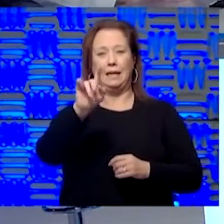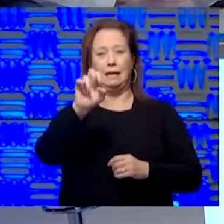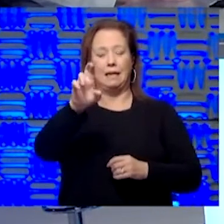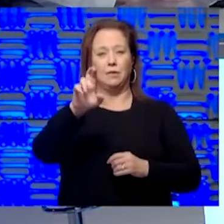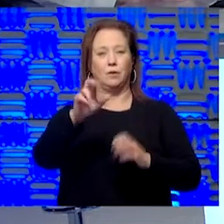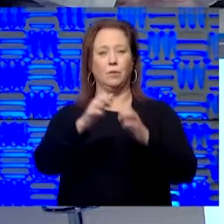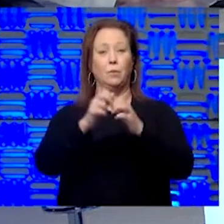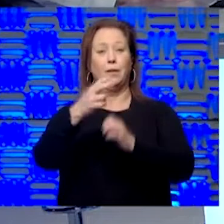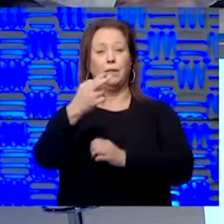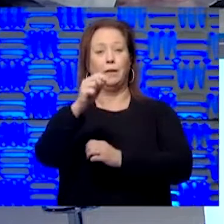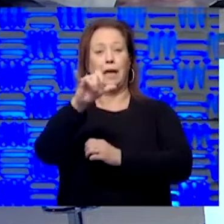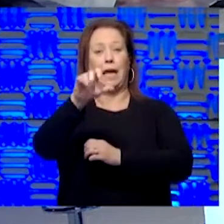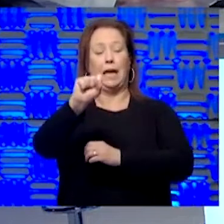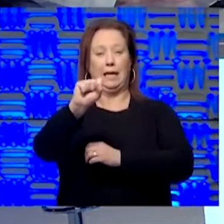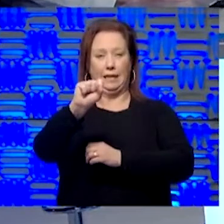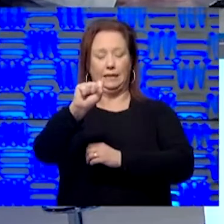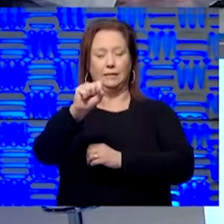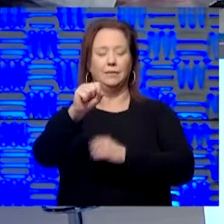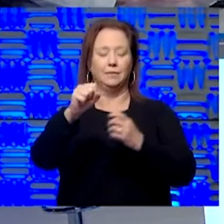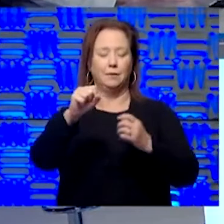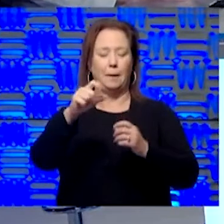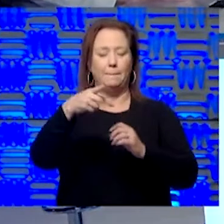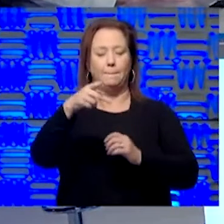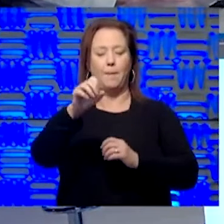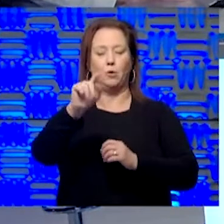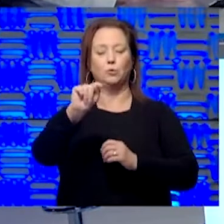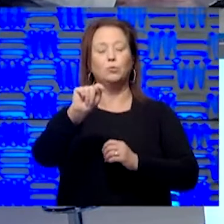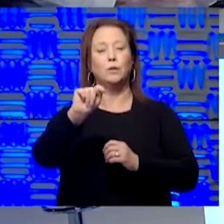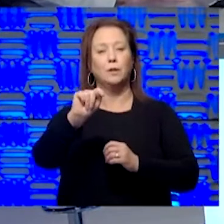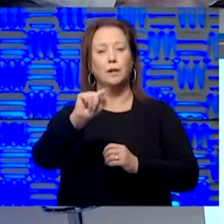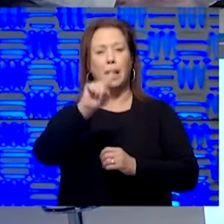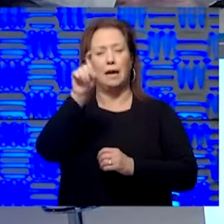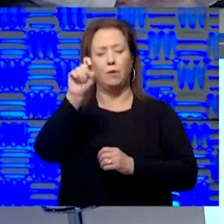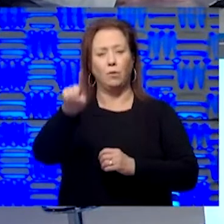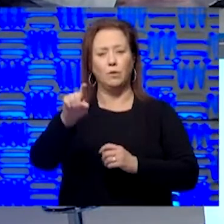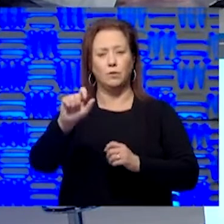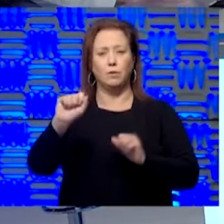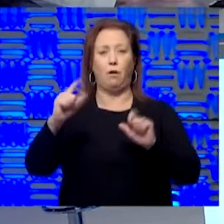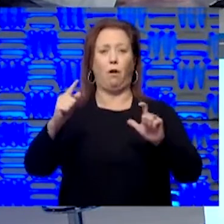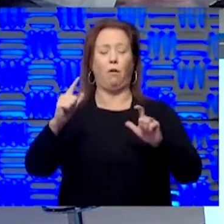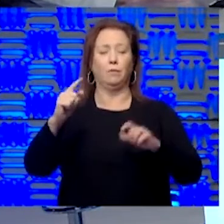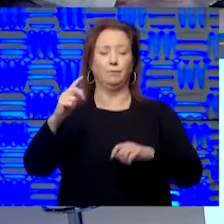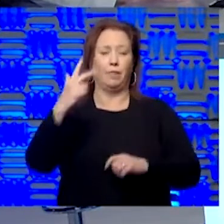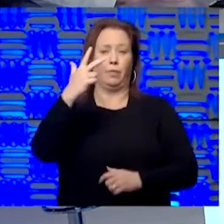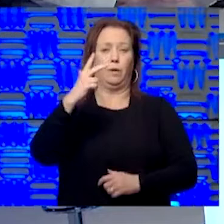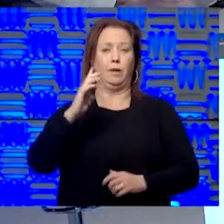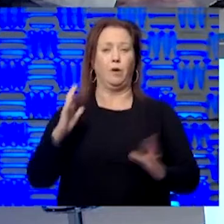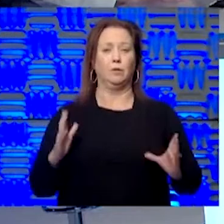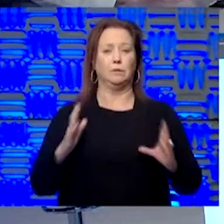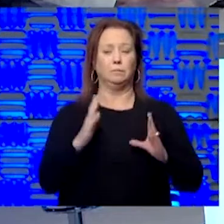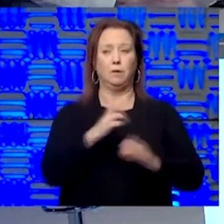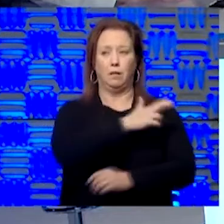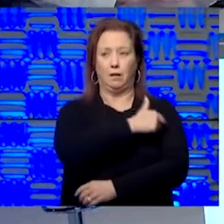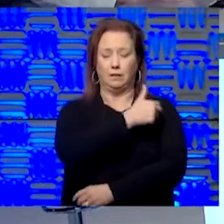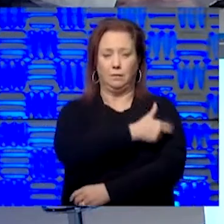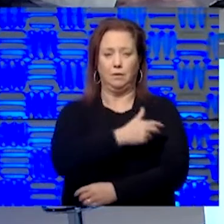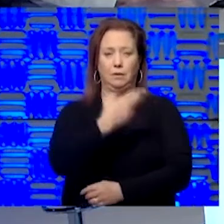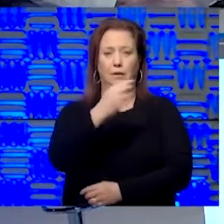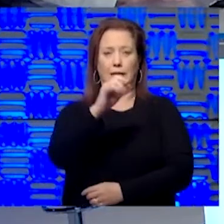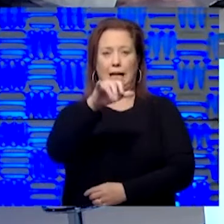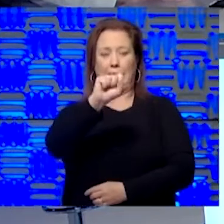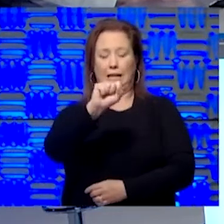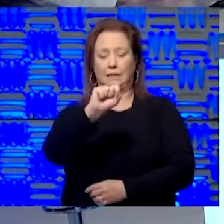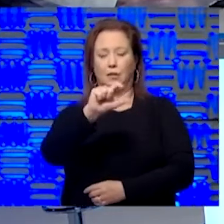I'm with Hayes Post and Eagle Radio at Hayes, and I have a question for all three of our smaller hospitals in Hayes,